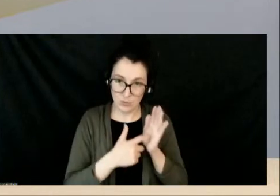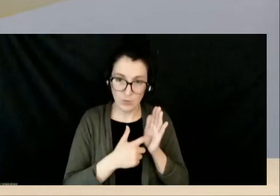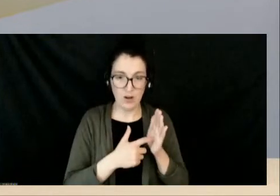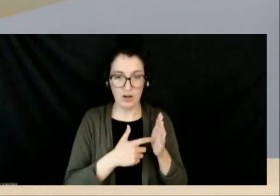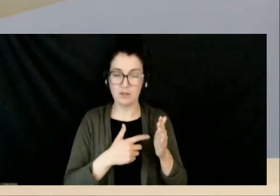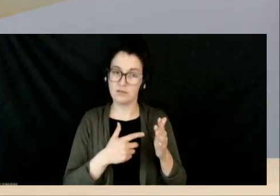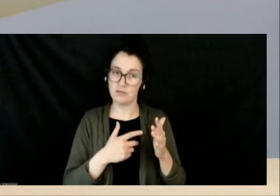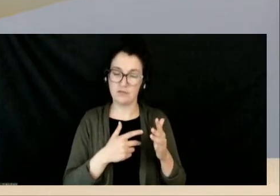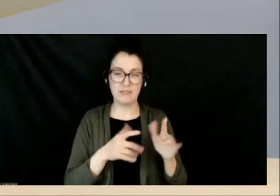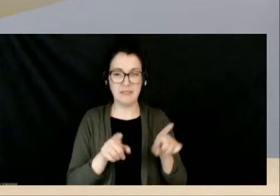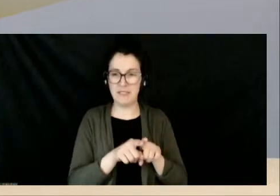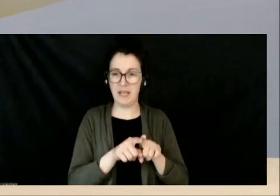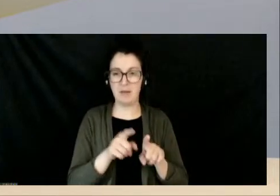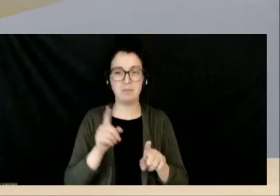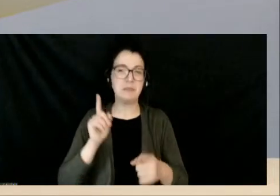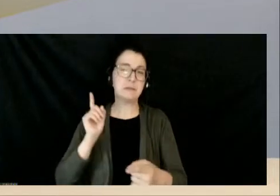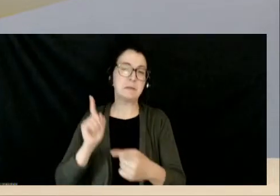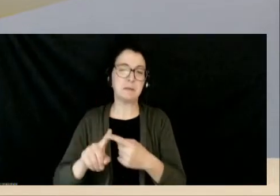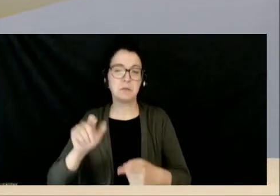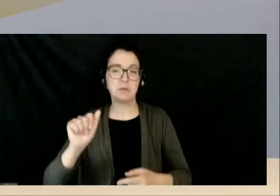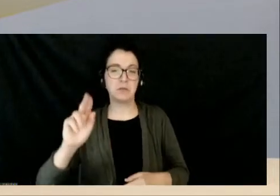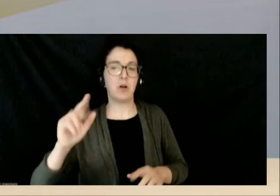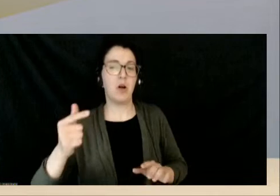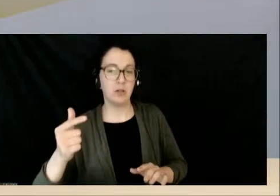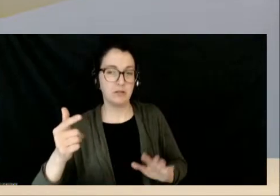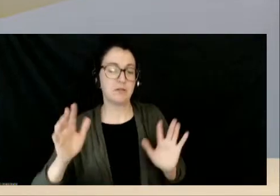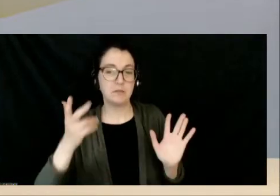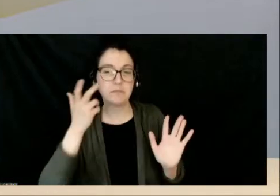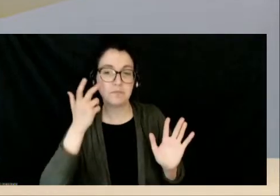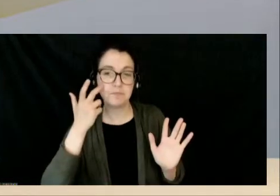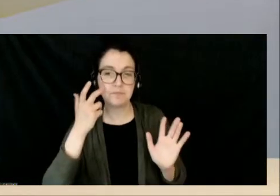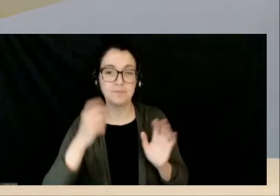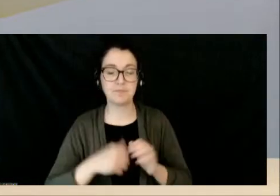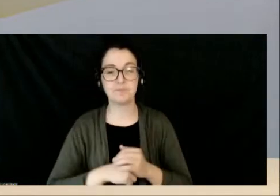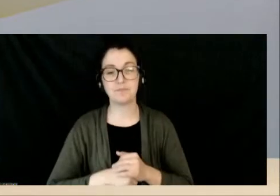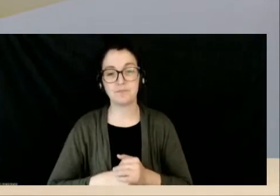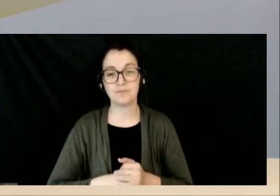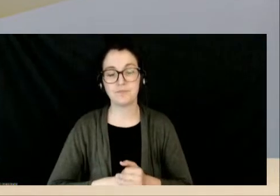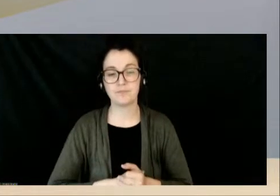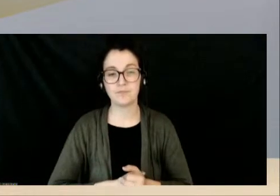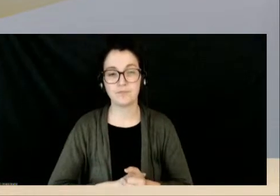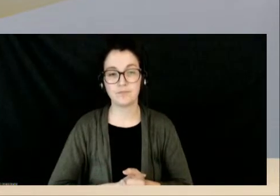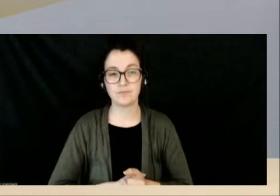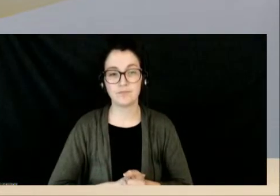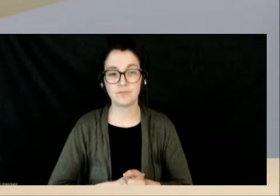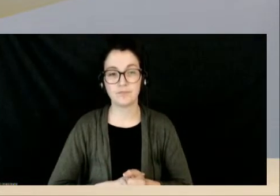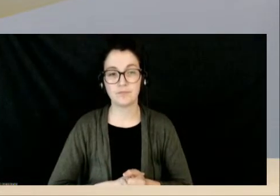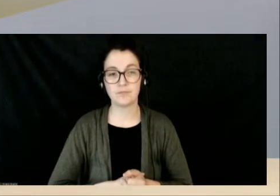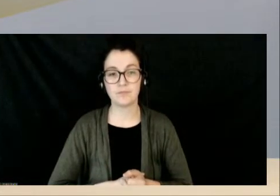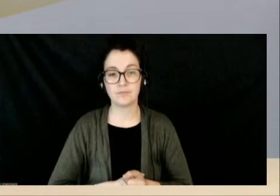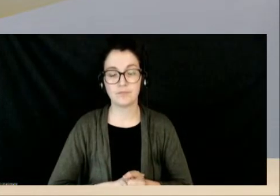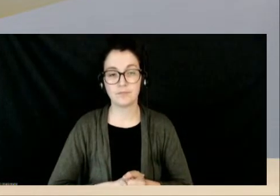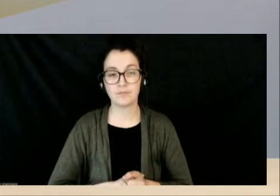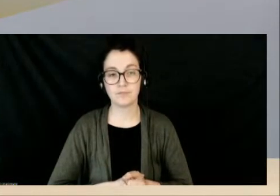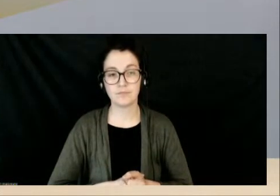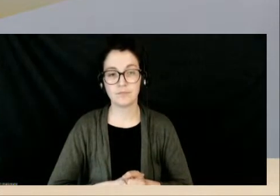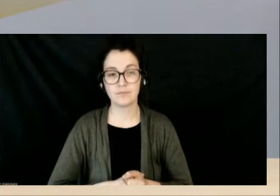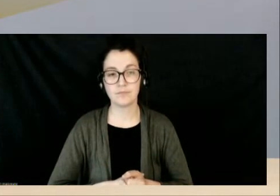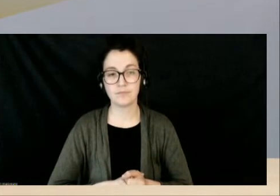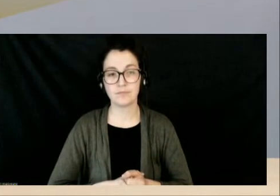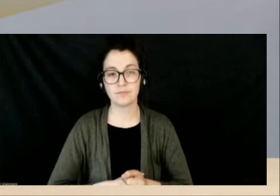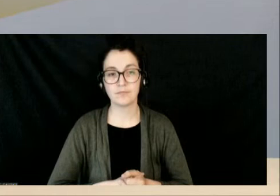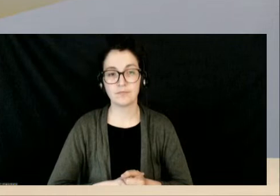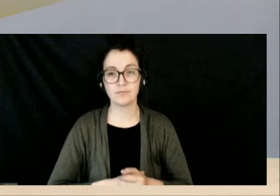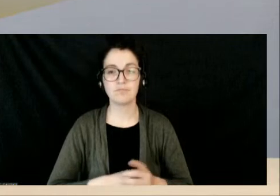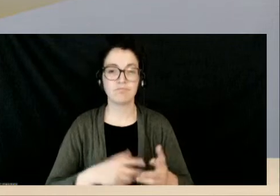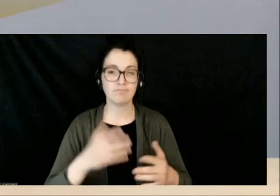And then I'm also sort of curious about, since these particular restrictions were put in place and everything was pushed to